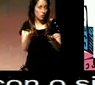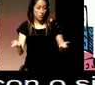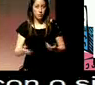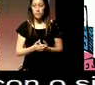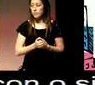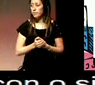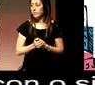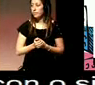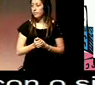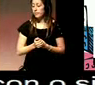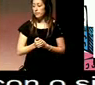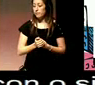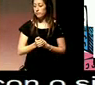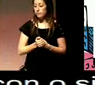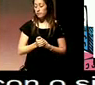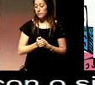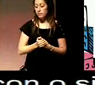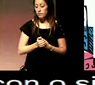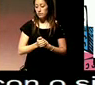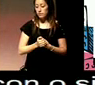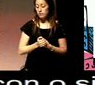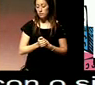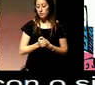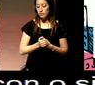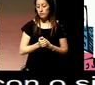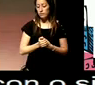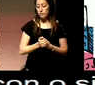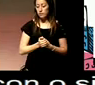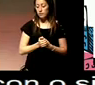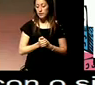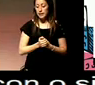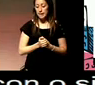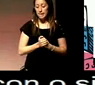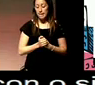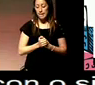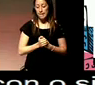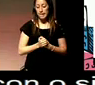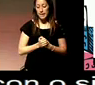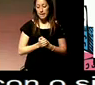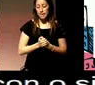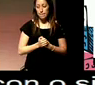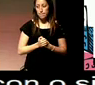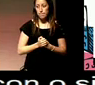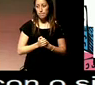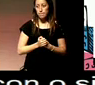the heritage. From the start, we wanted to